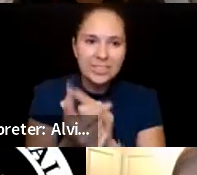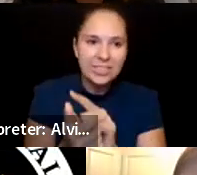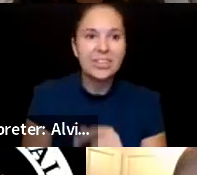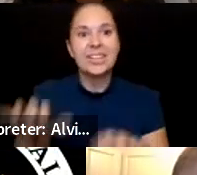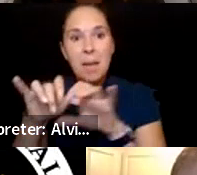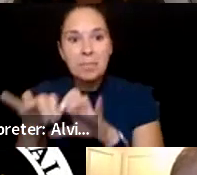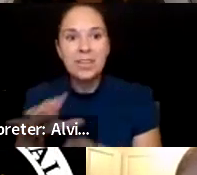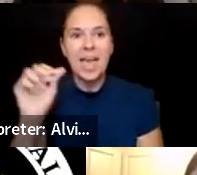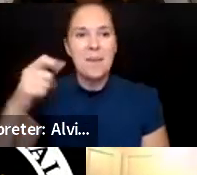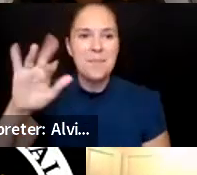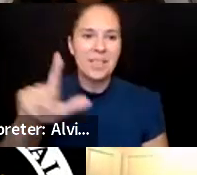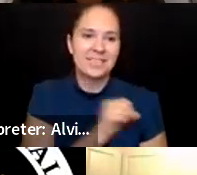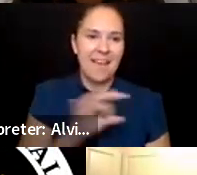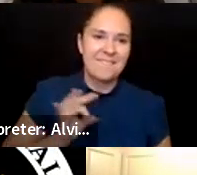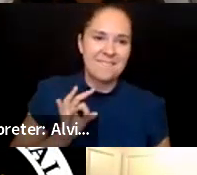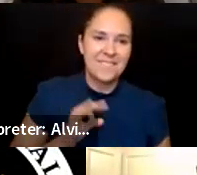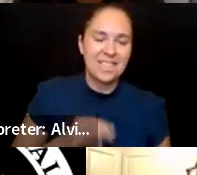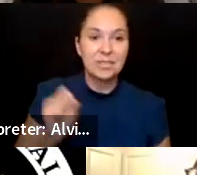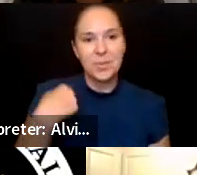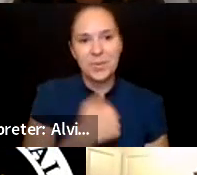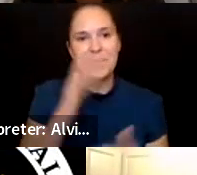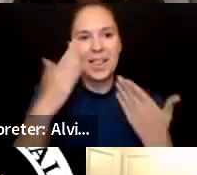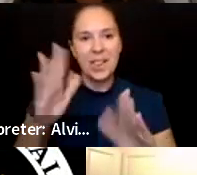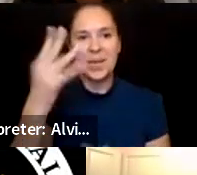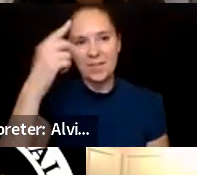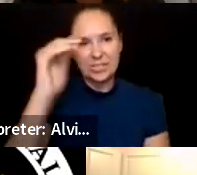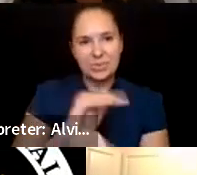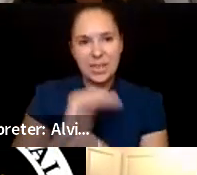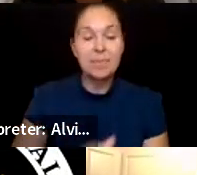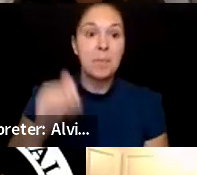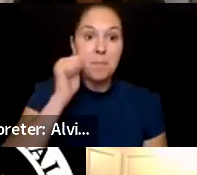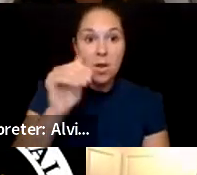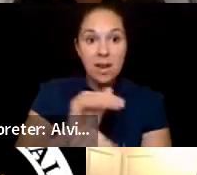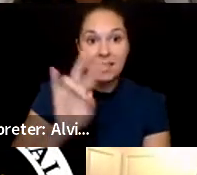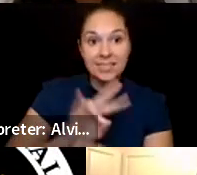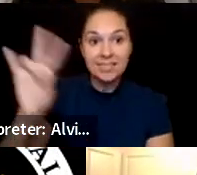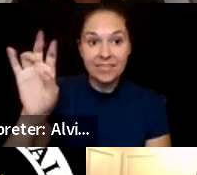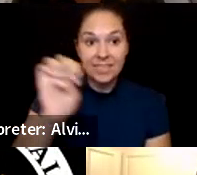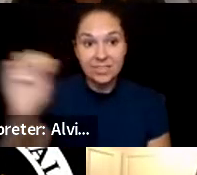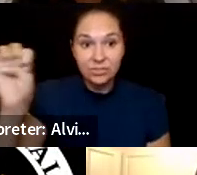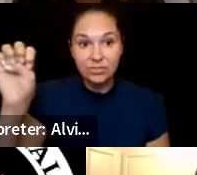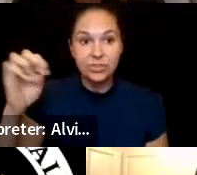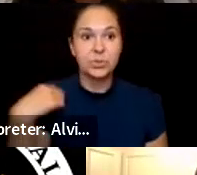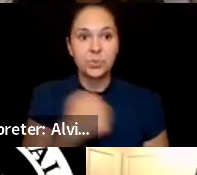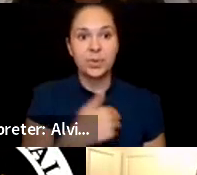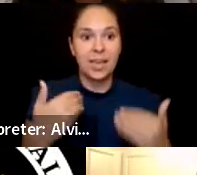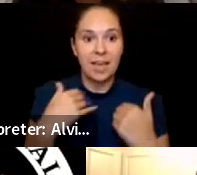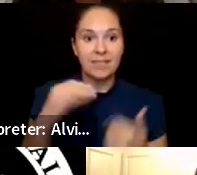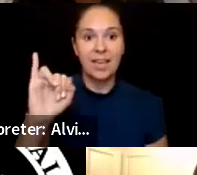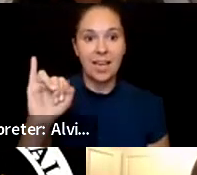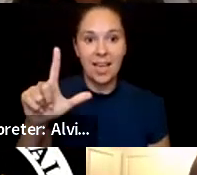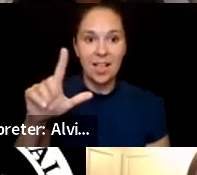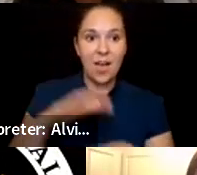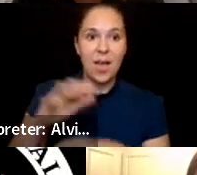this happen. So we will let y'all go for tonight. Tomorrow night at 7 o'clock Eastern, we have our IL on